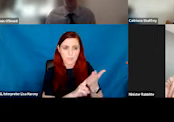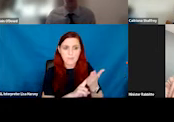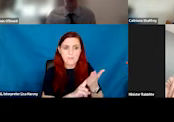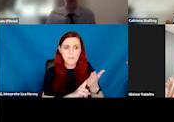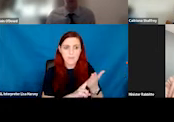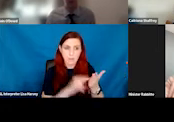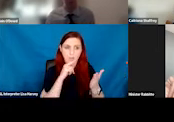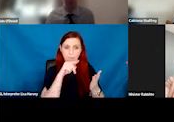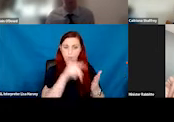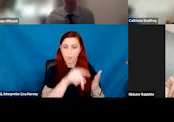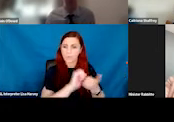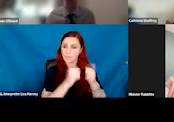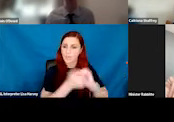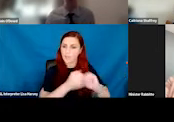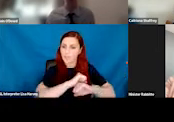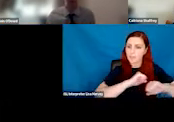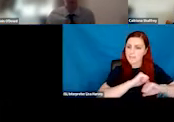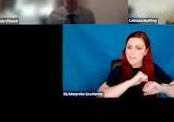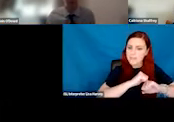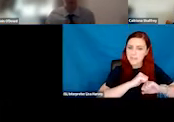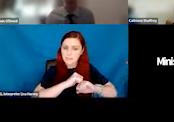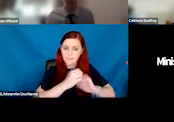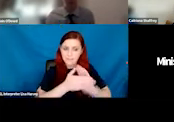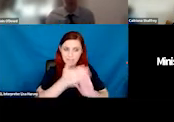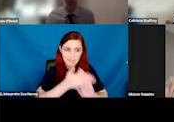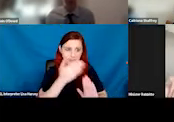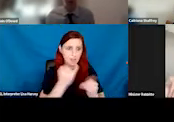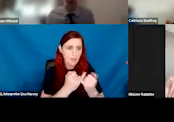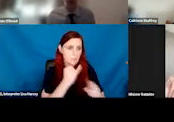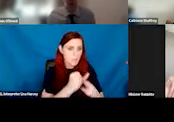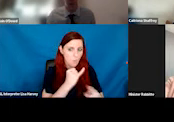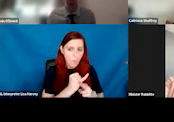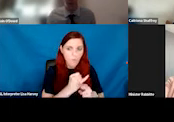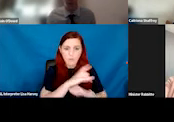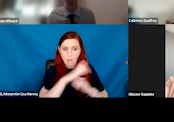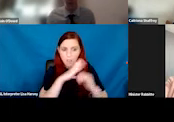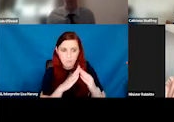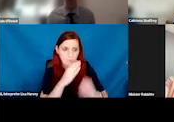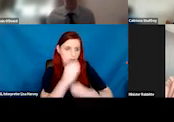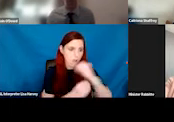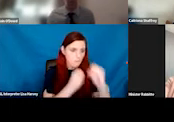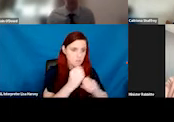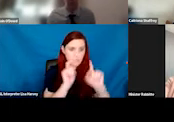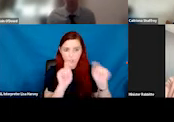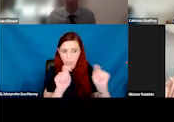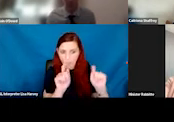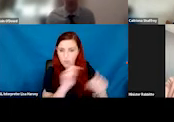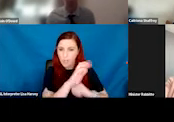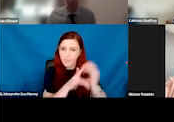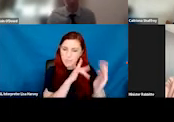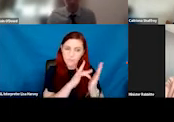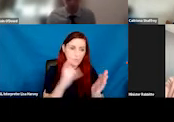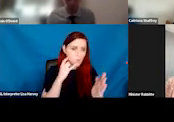CP facilities: hospitals, care centres, assembly buildings, schools, offices, shops, shopping centres, hotels,